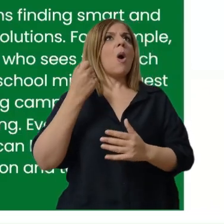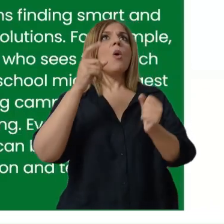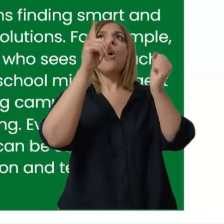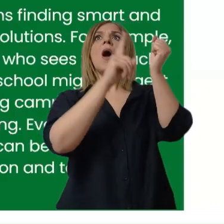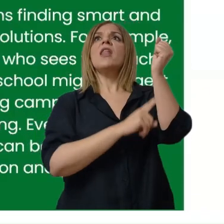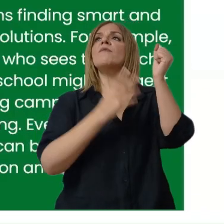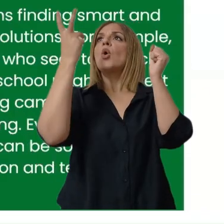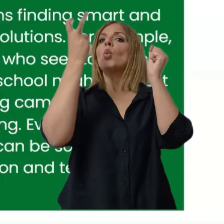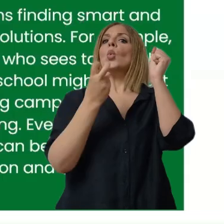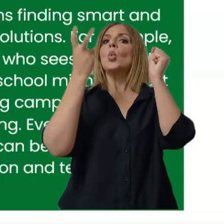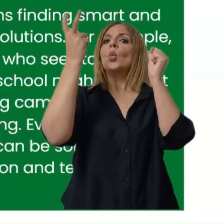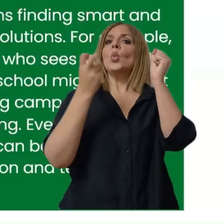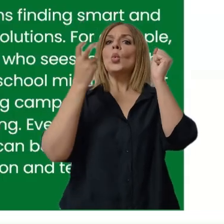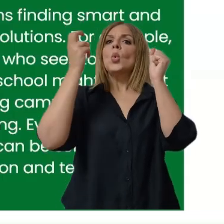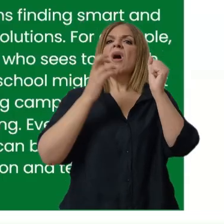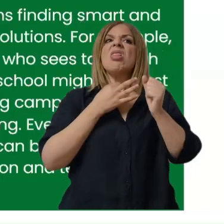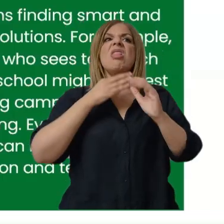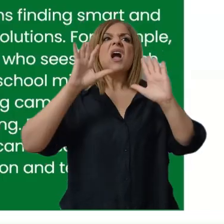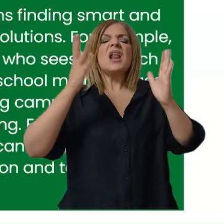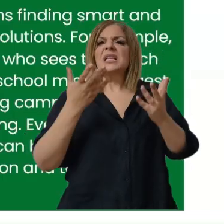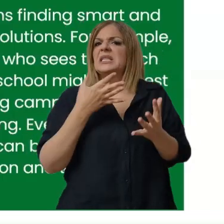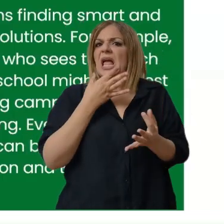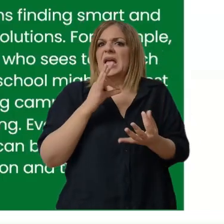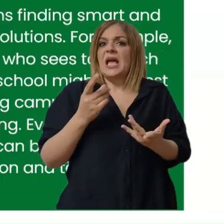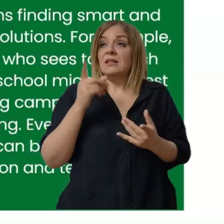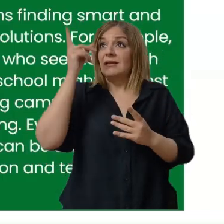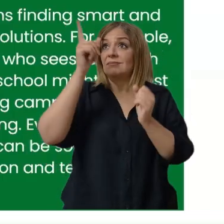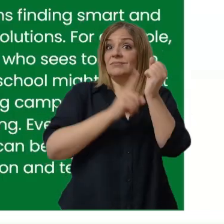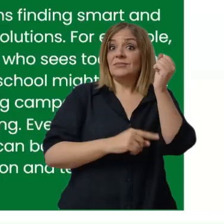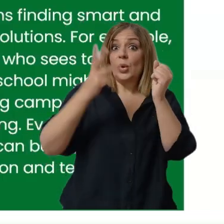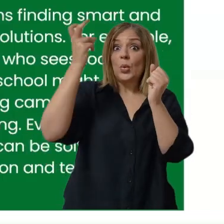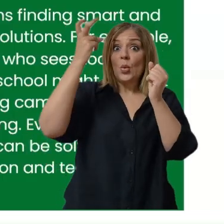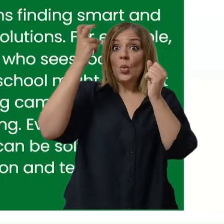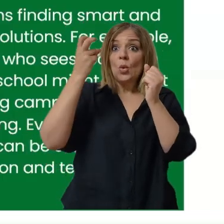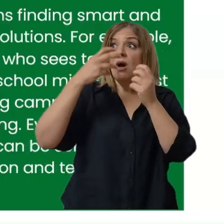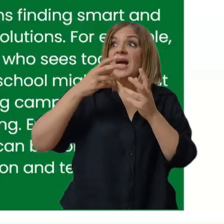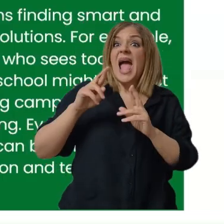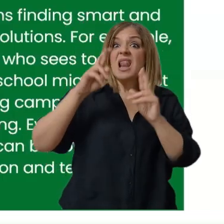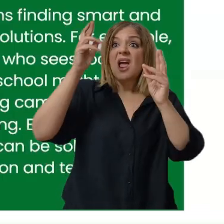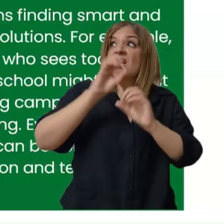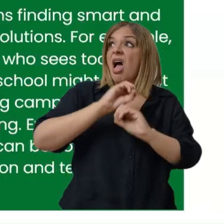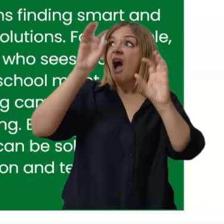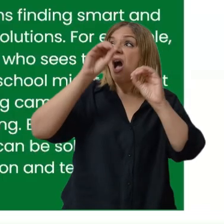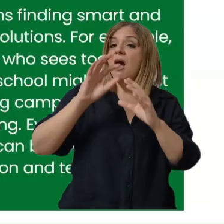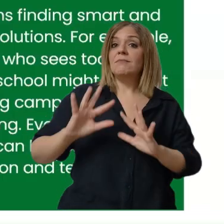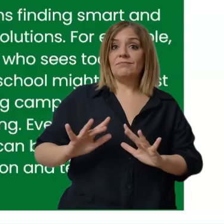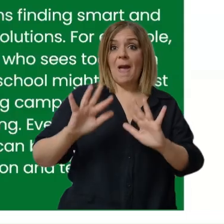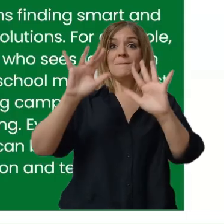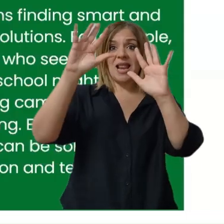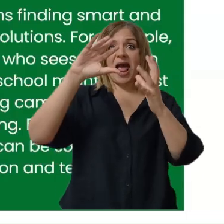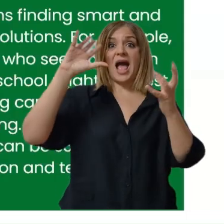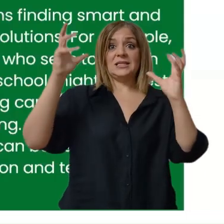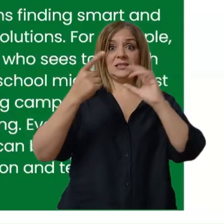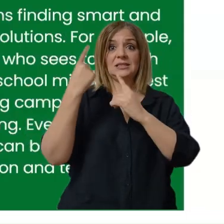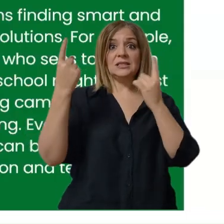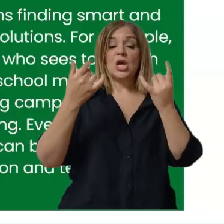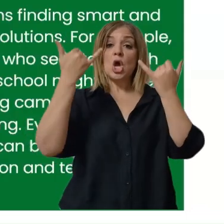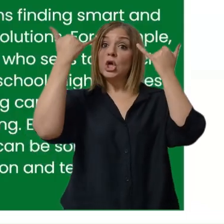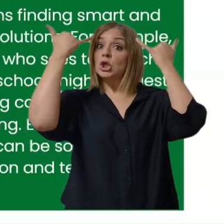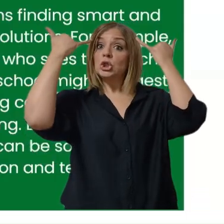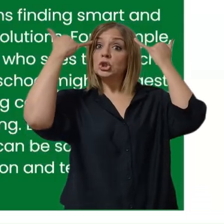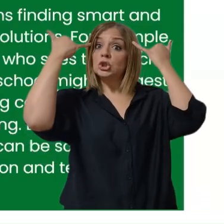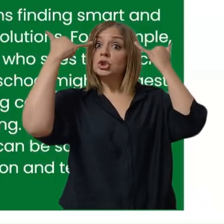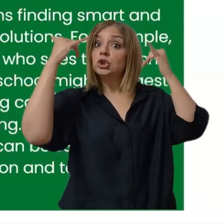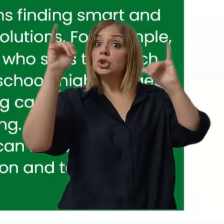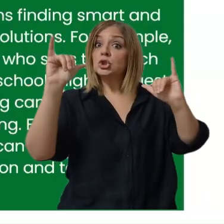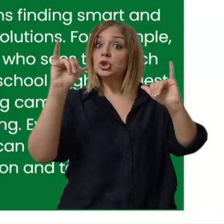use electricity when it's not needed, but this electricity is affecting the environment and the animals that